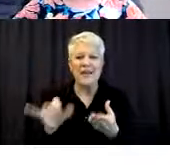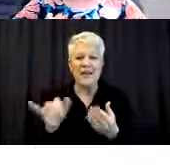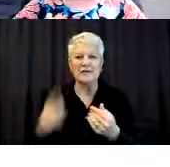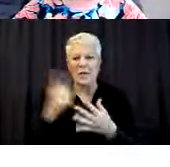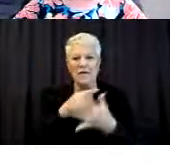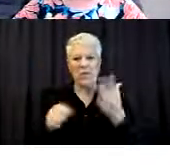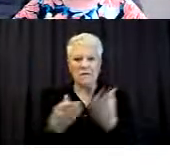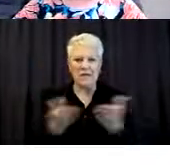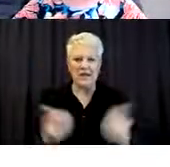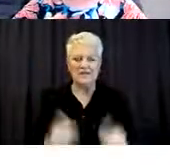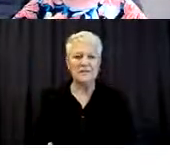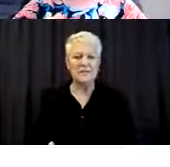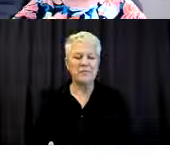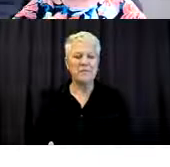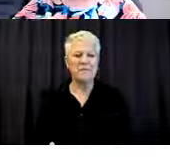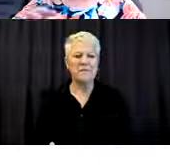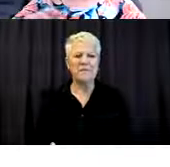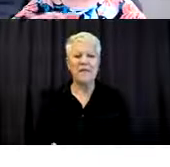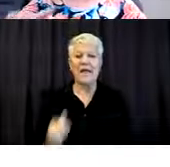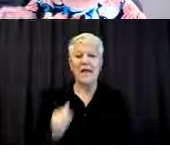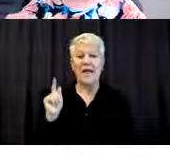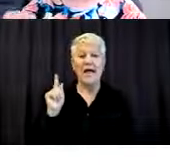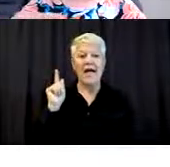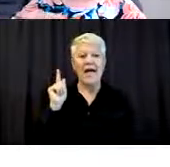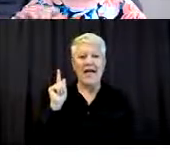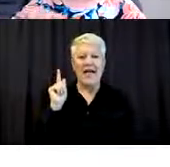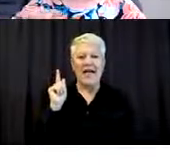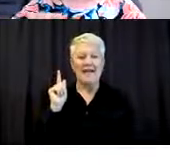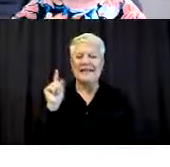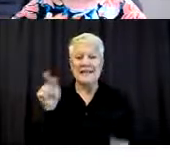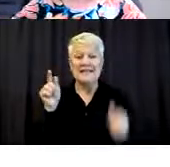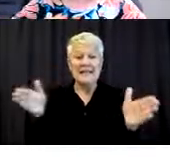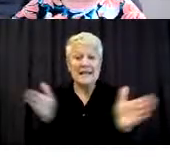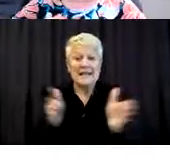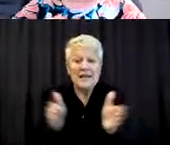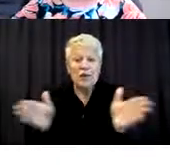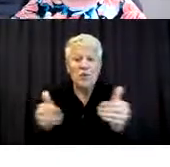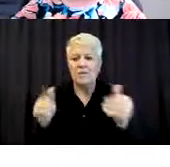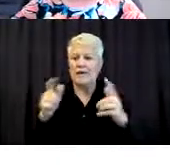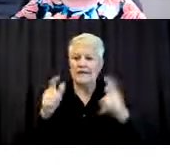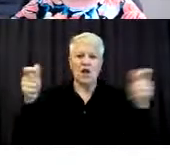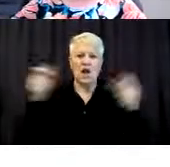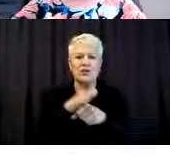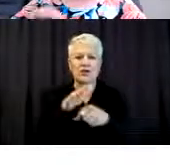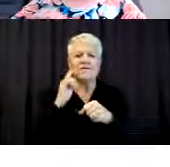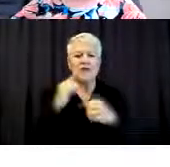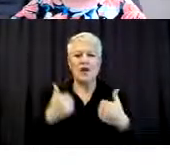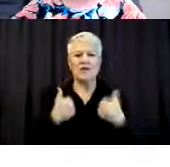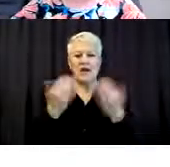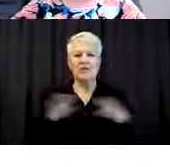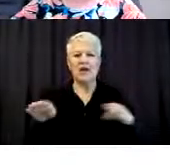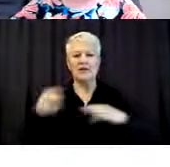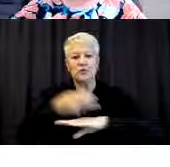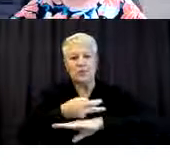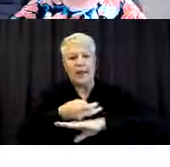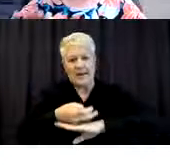those. This box, or this little room, sorry, is large enough for a young child to lie